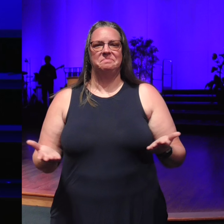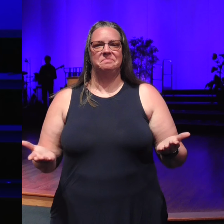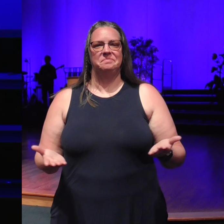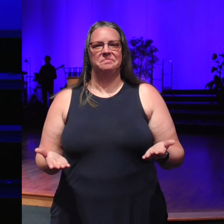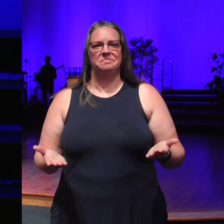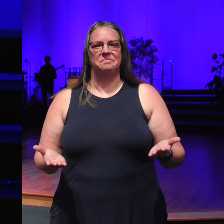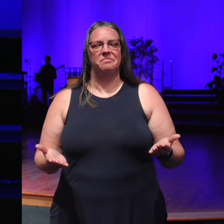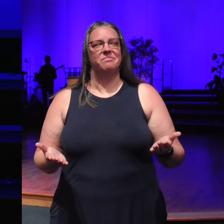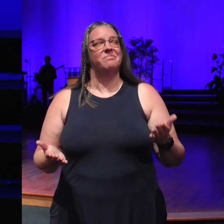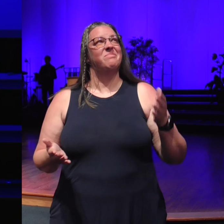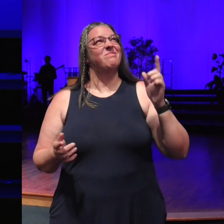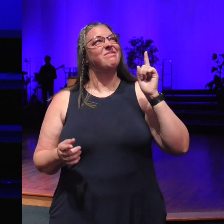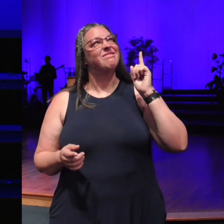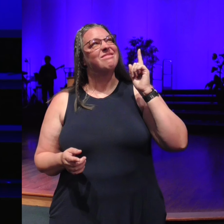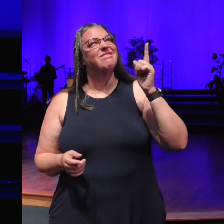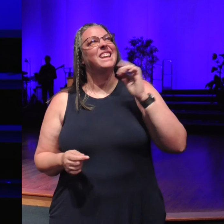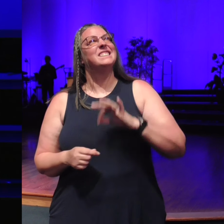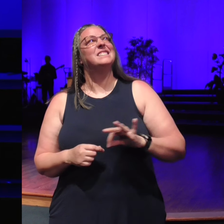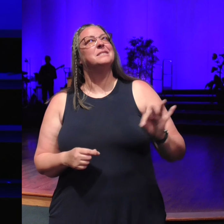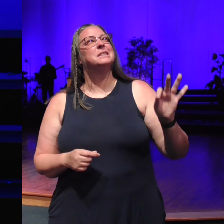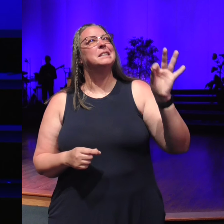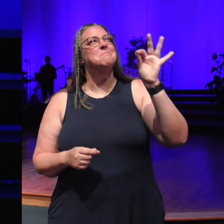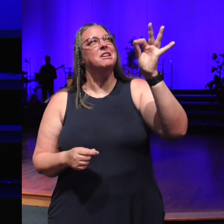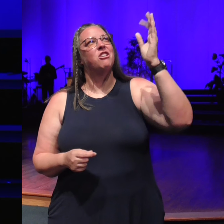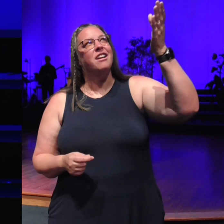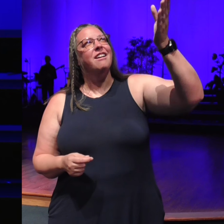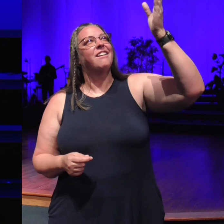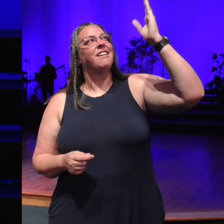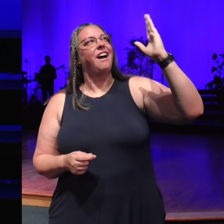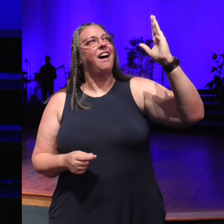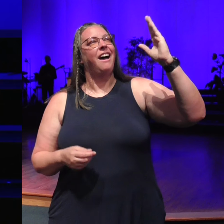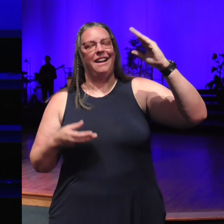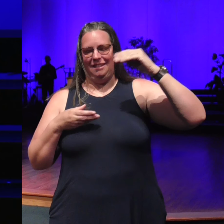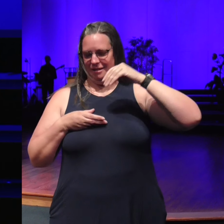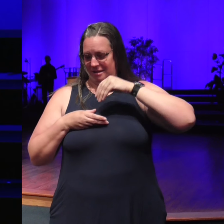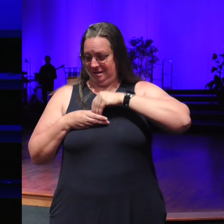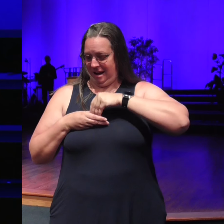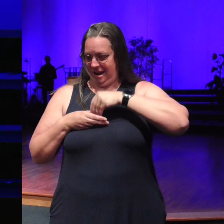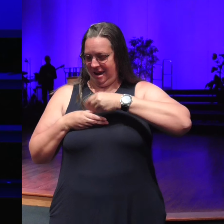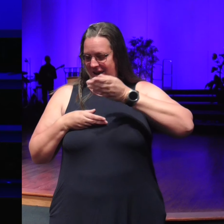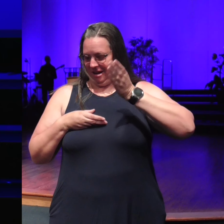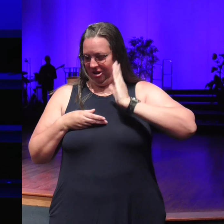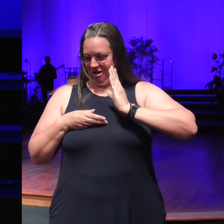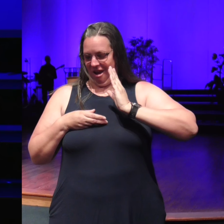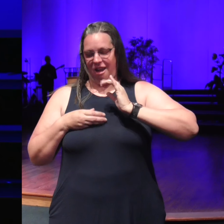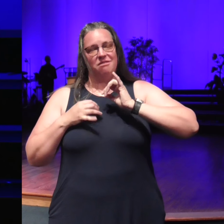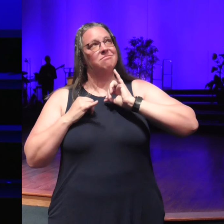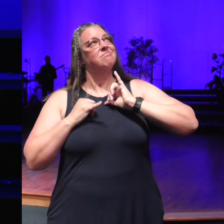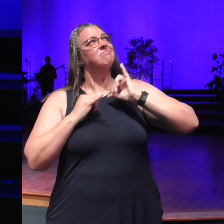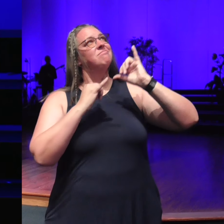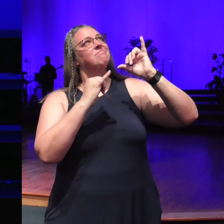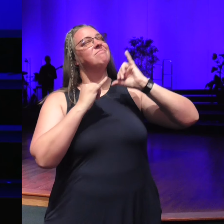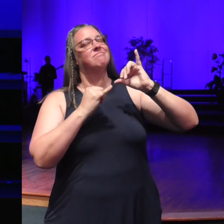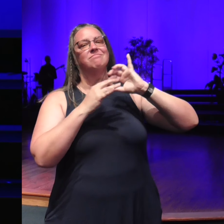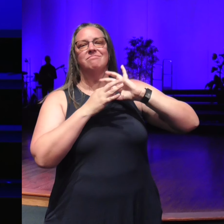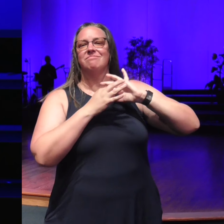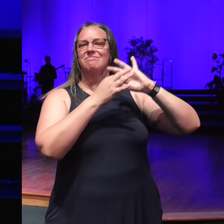highest God and the innermost God is one